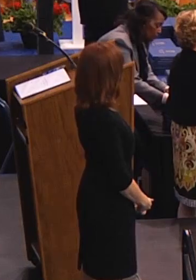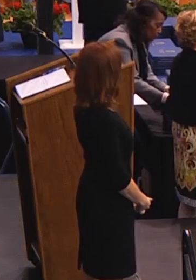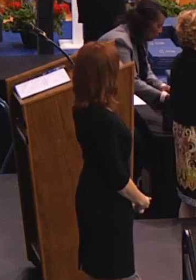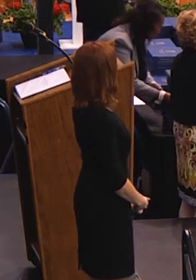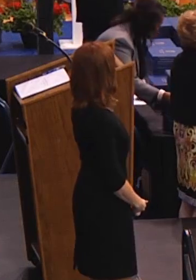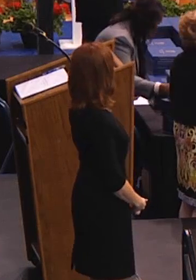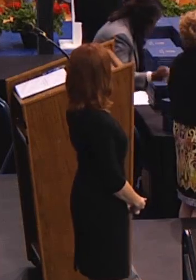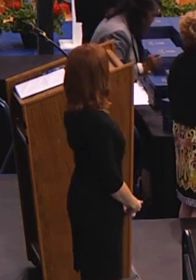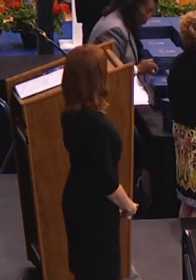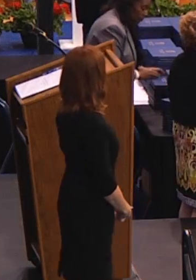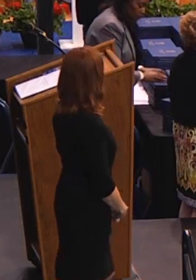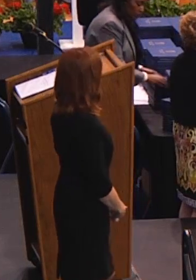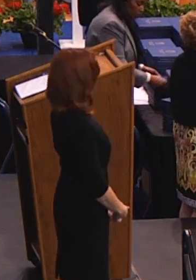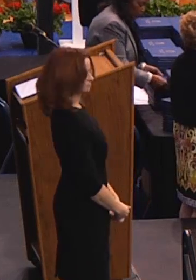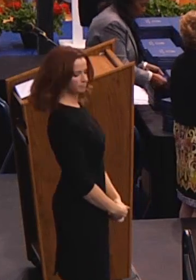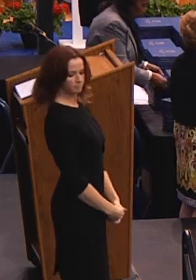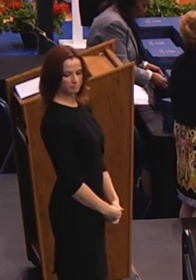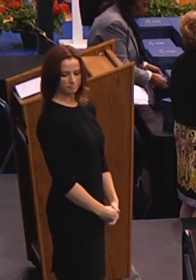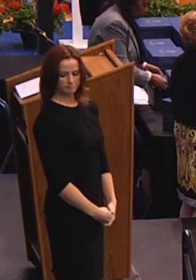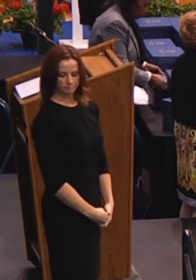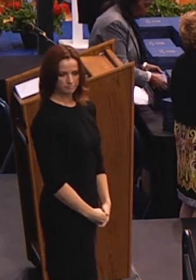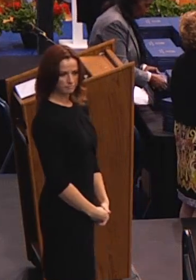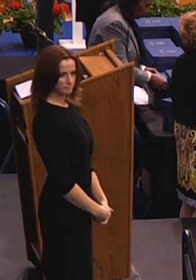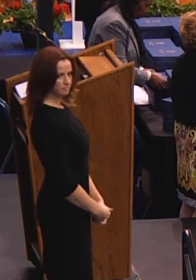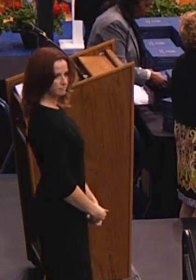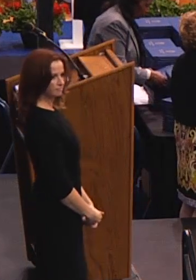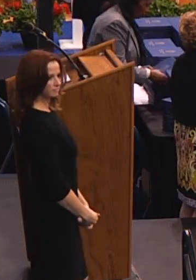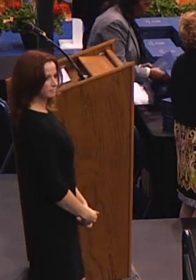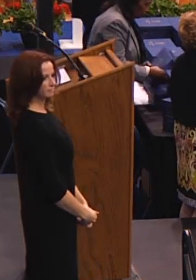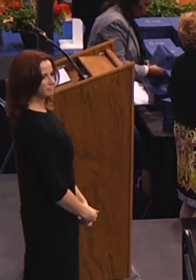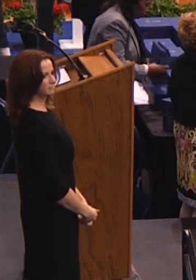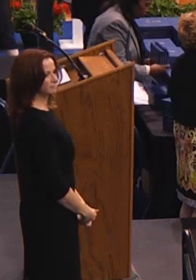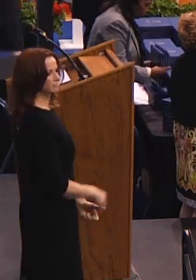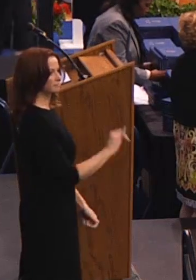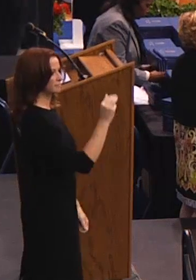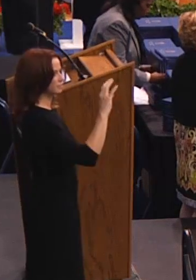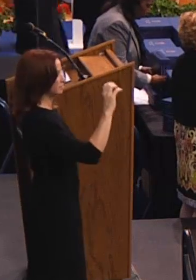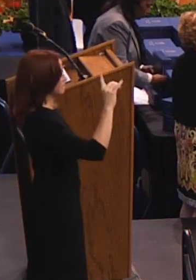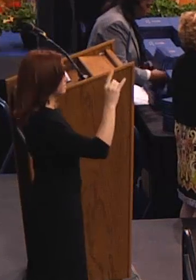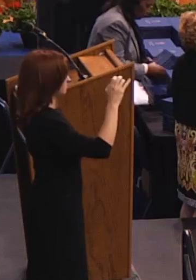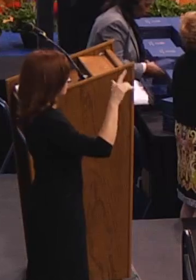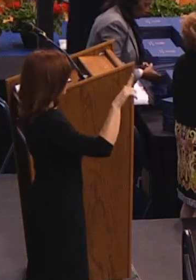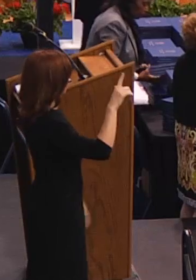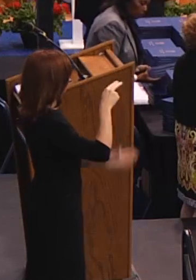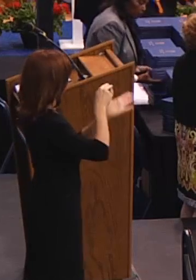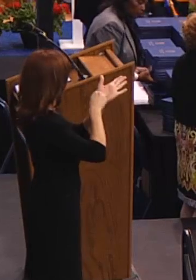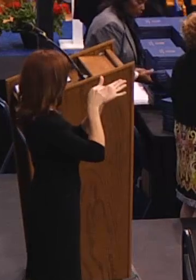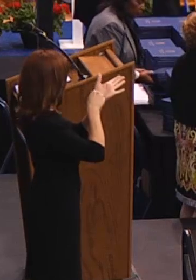Jenny Lynn Donald, nursing.